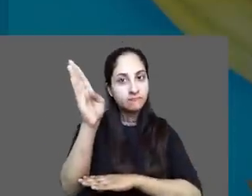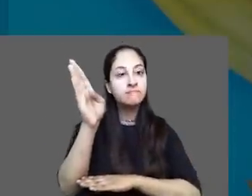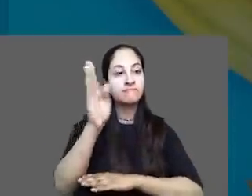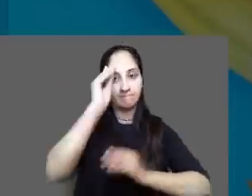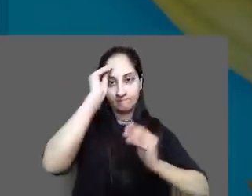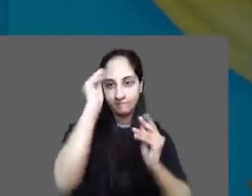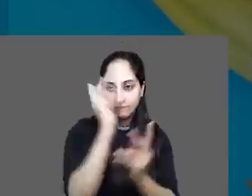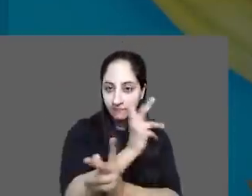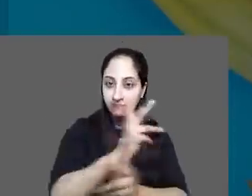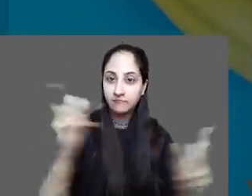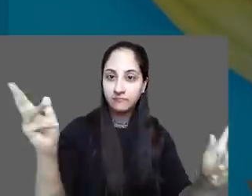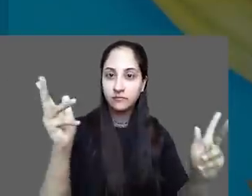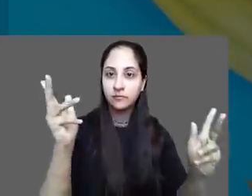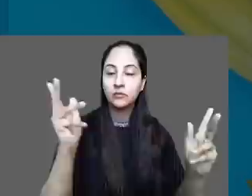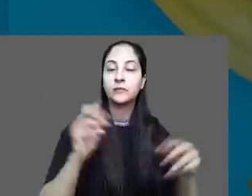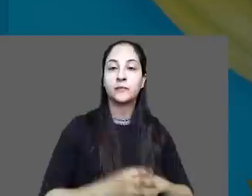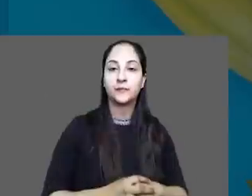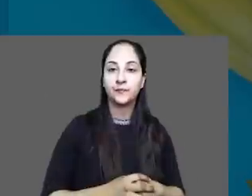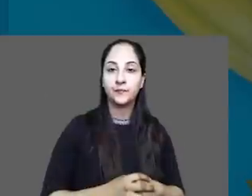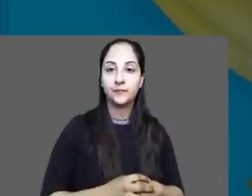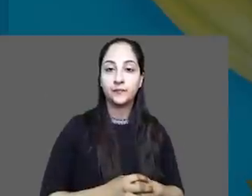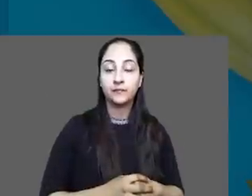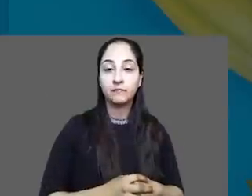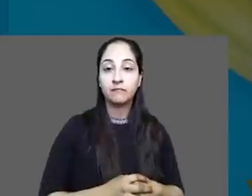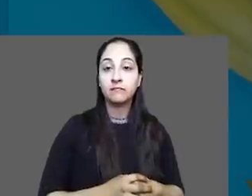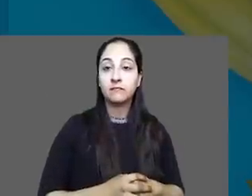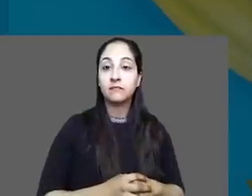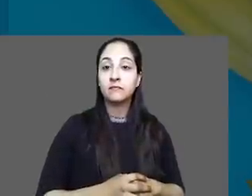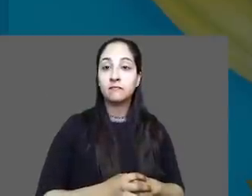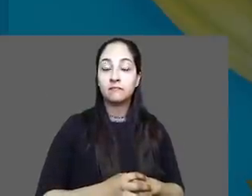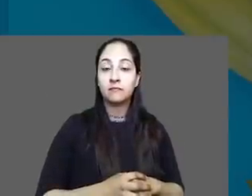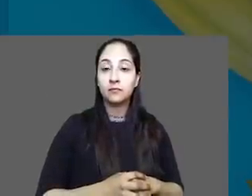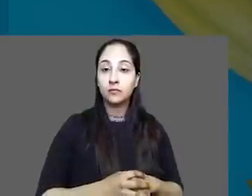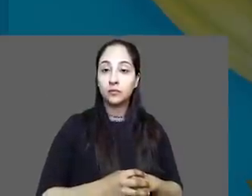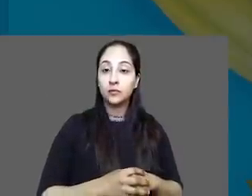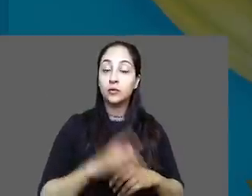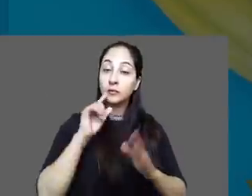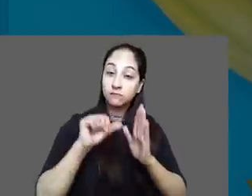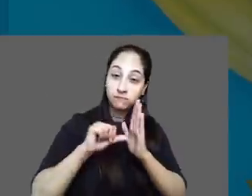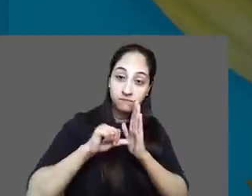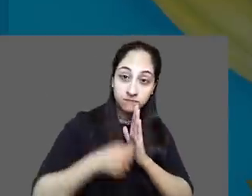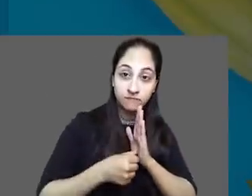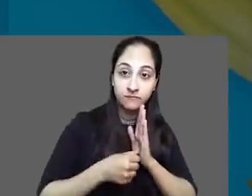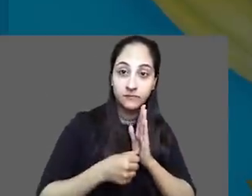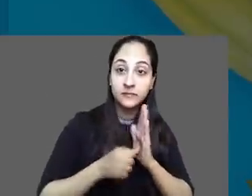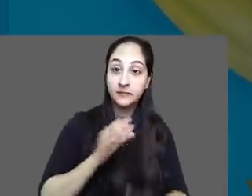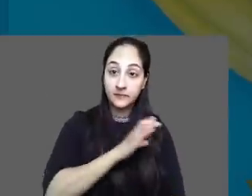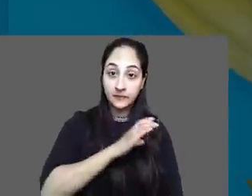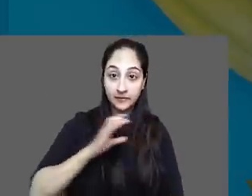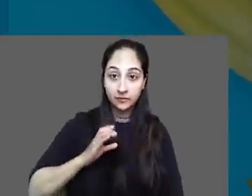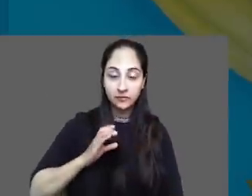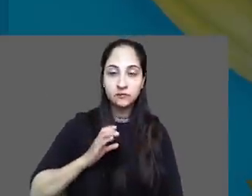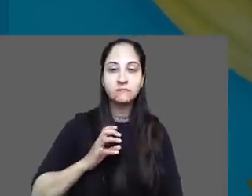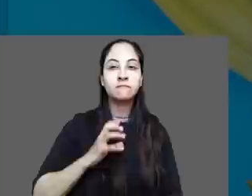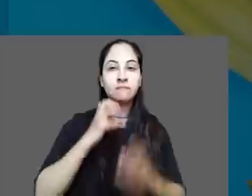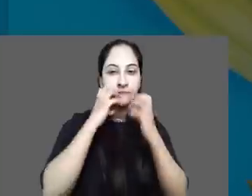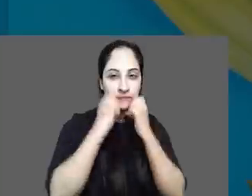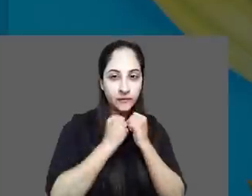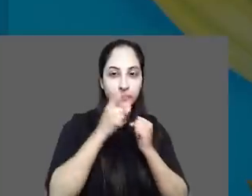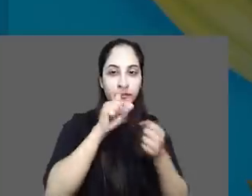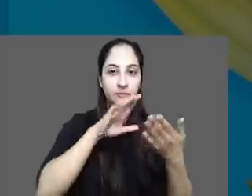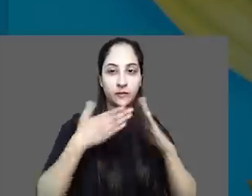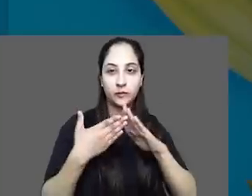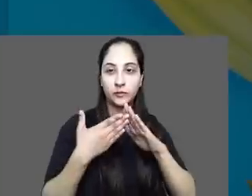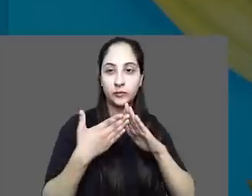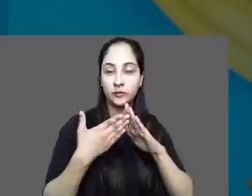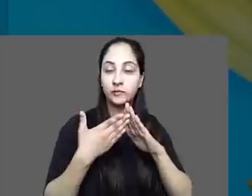decision to communicate to the Jamaat about the soft skills that are necessary in order to emerge from